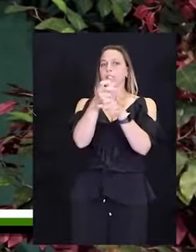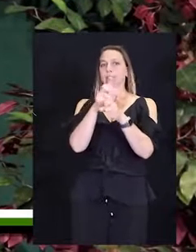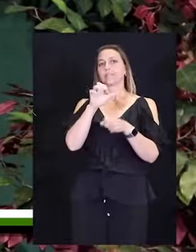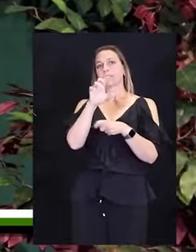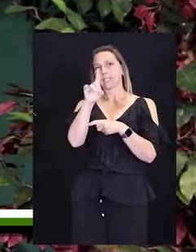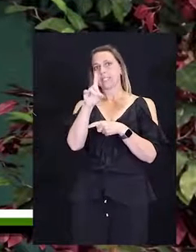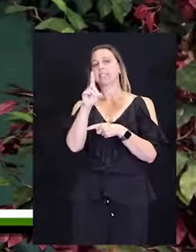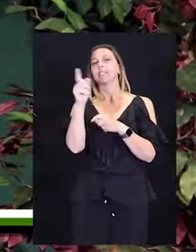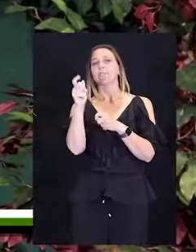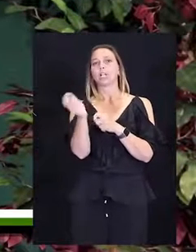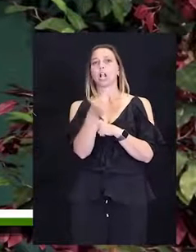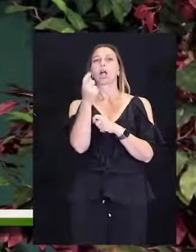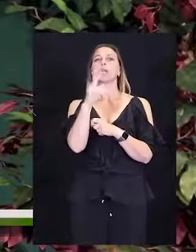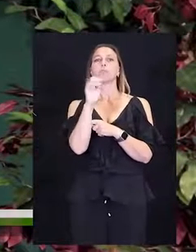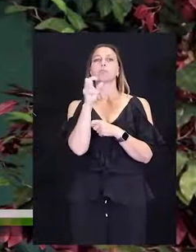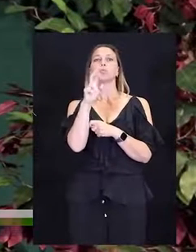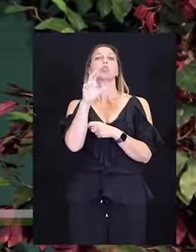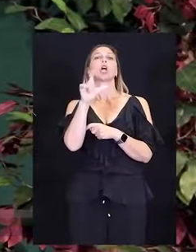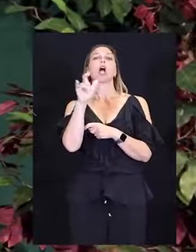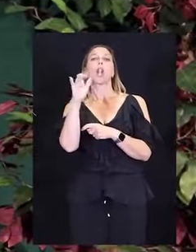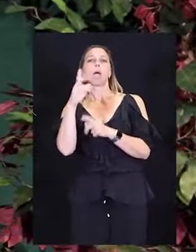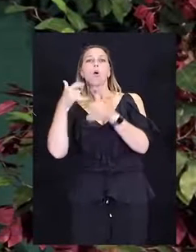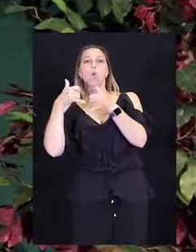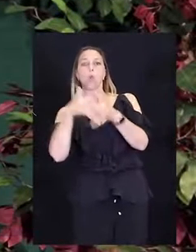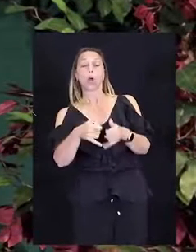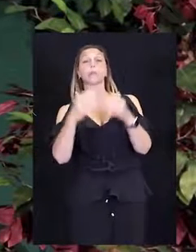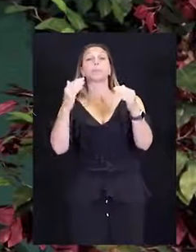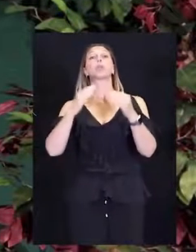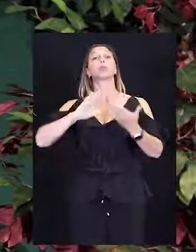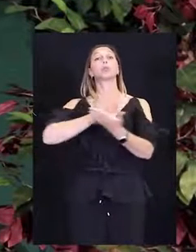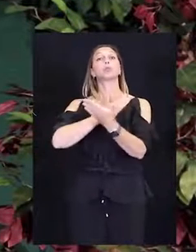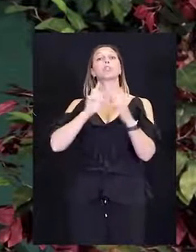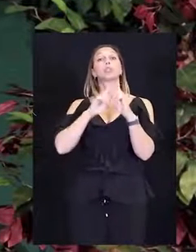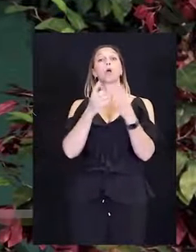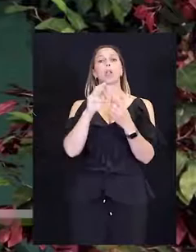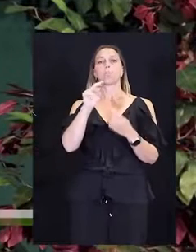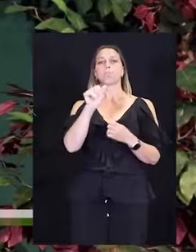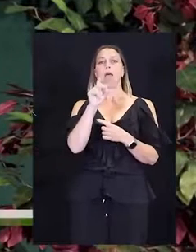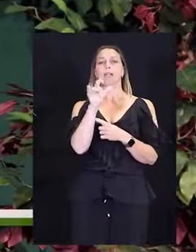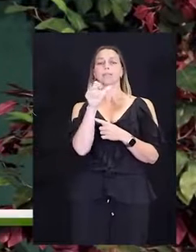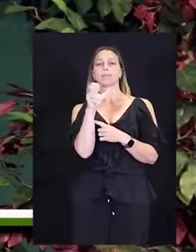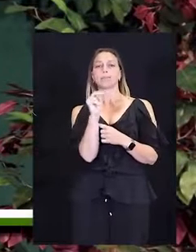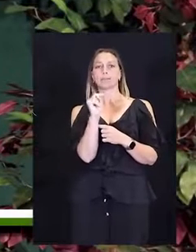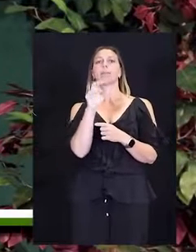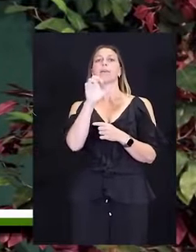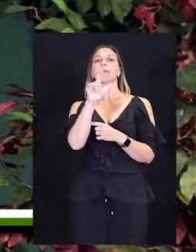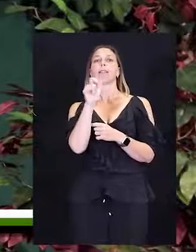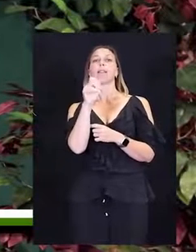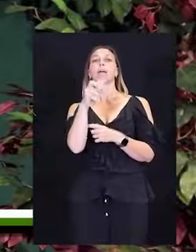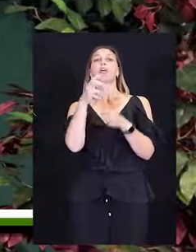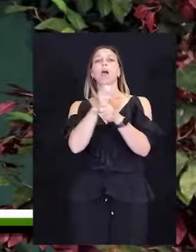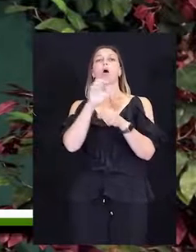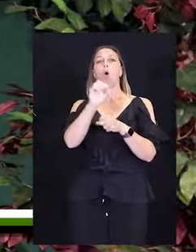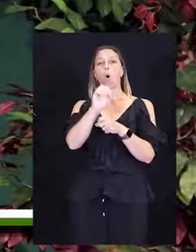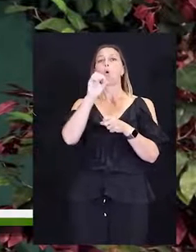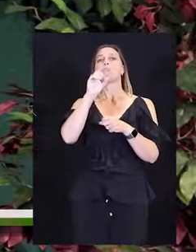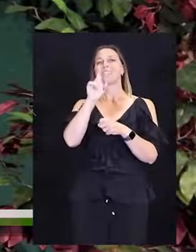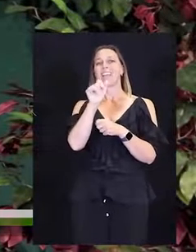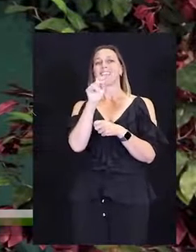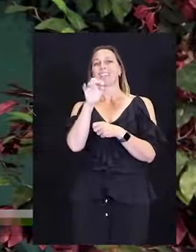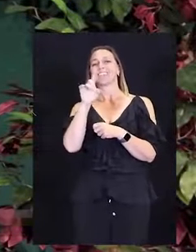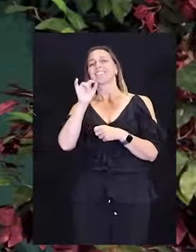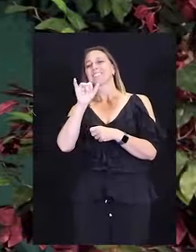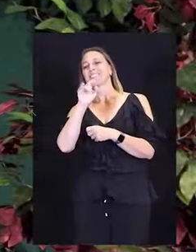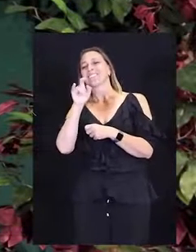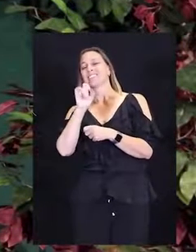a recipient of a CD Field Hockey Booster Club Award. And in the music department, Madison Clare was the recipient of the O. David